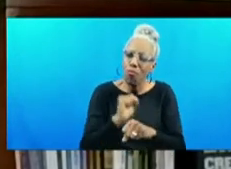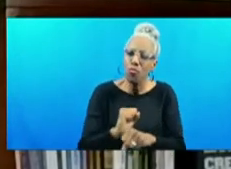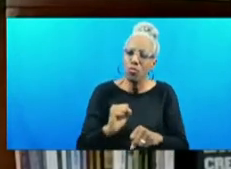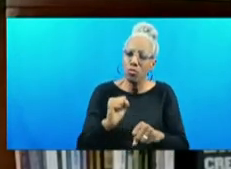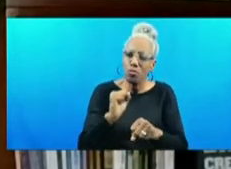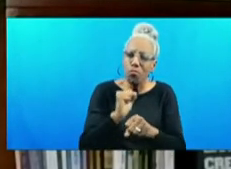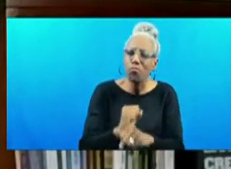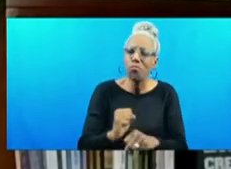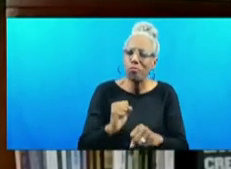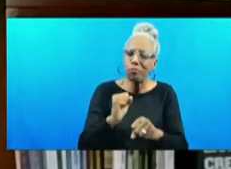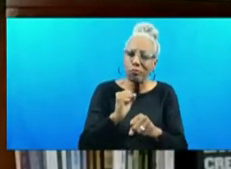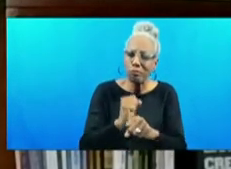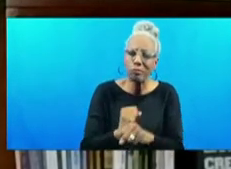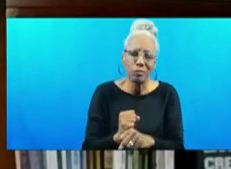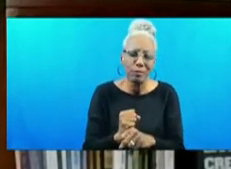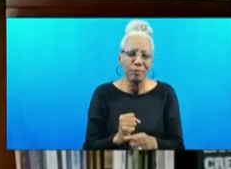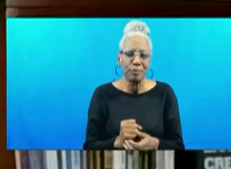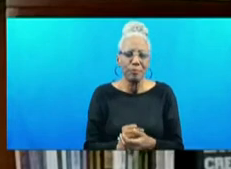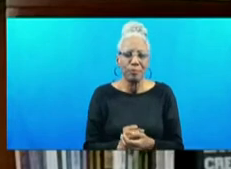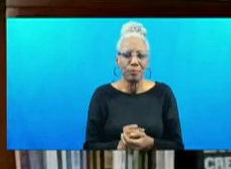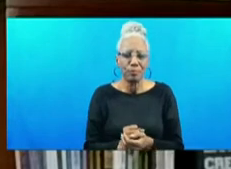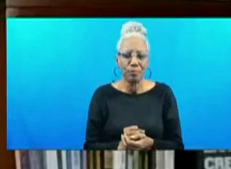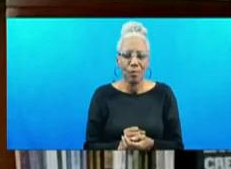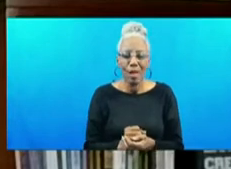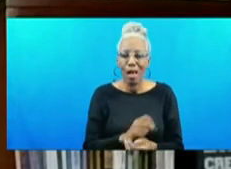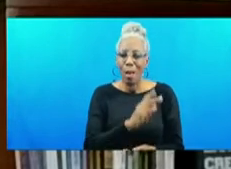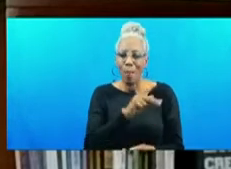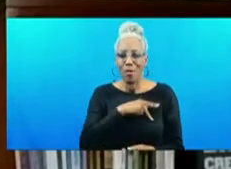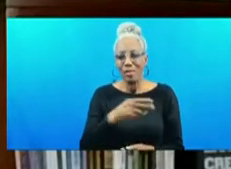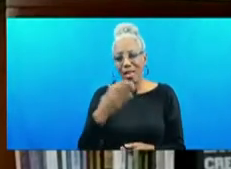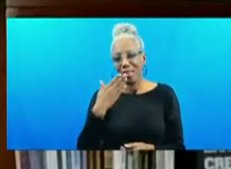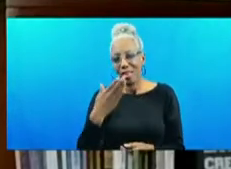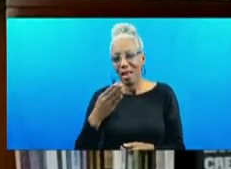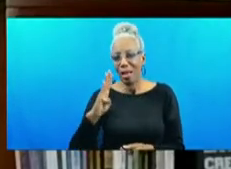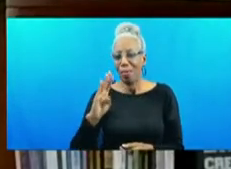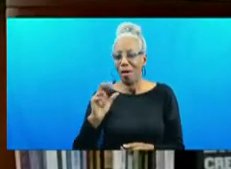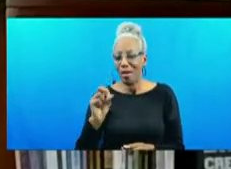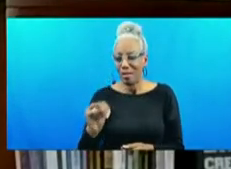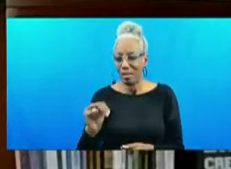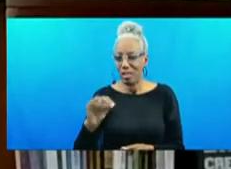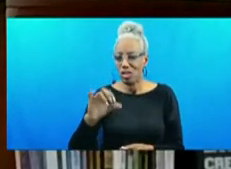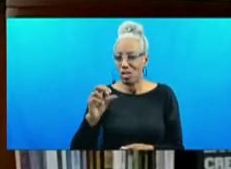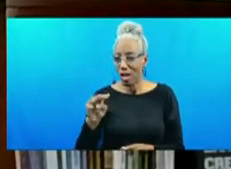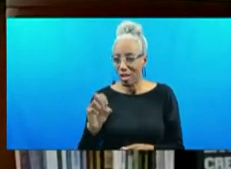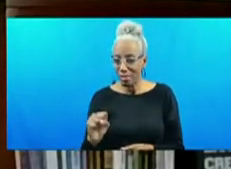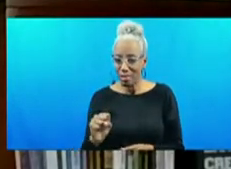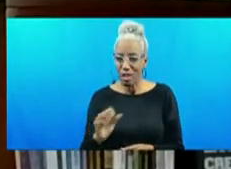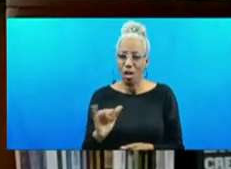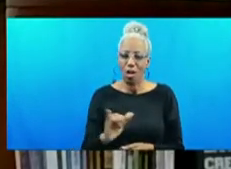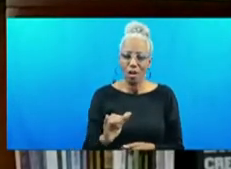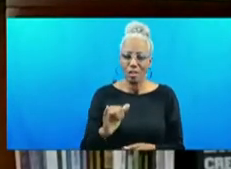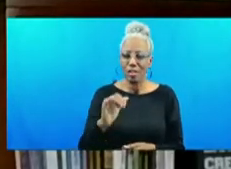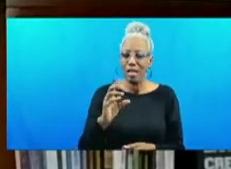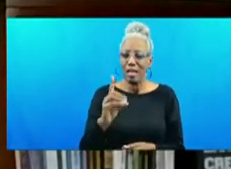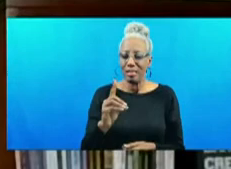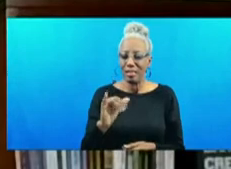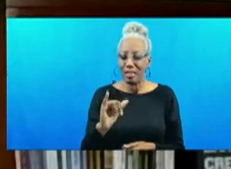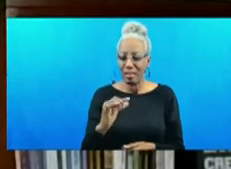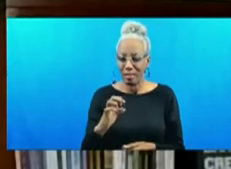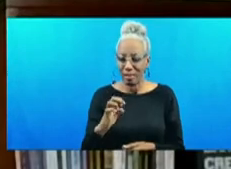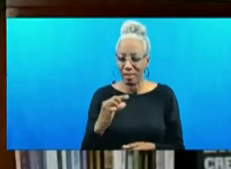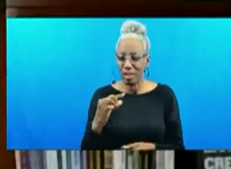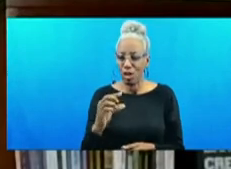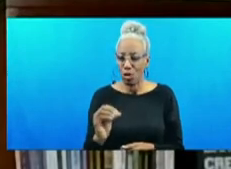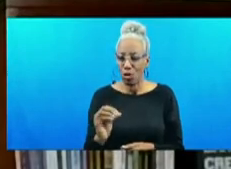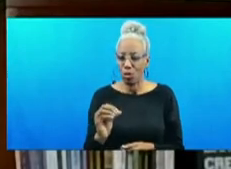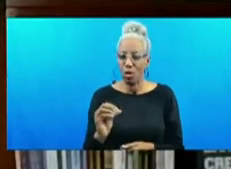want to personally thank Mr. Byron Johns and Mr. Diego Uriburu, because when I came back as a deputy superintendent a